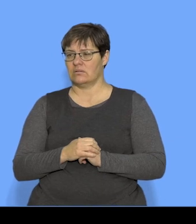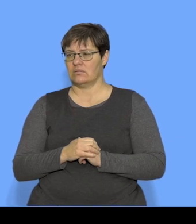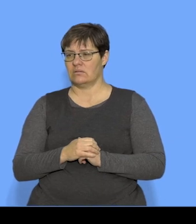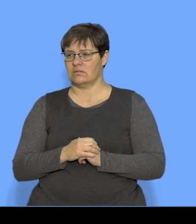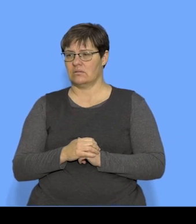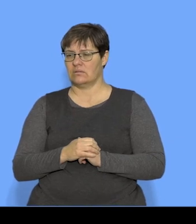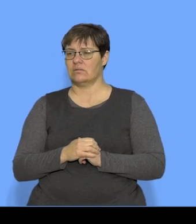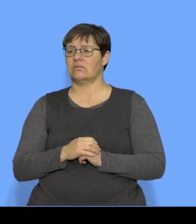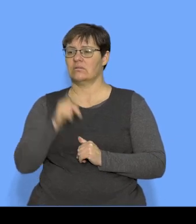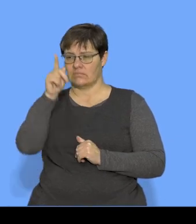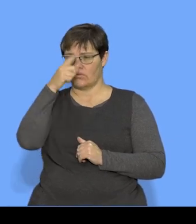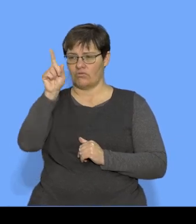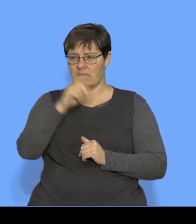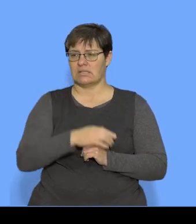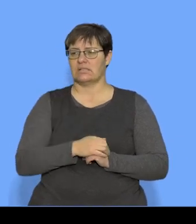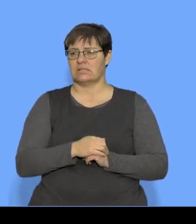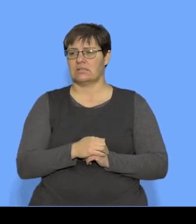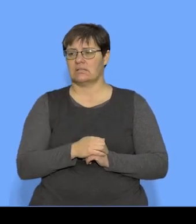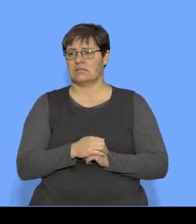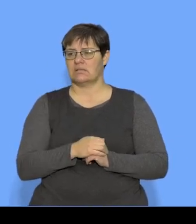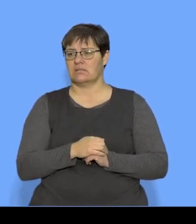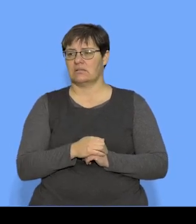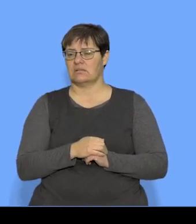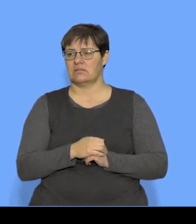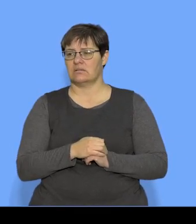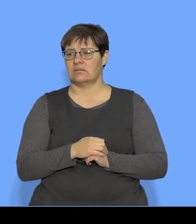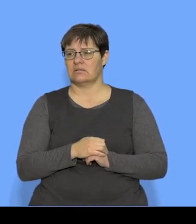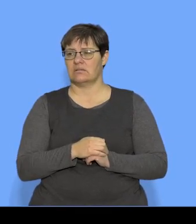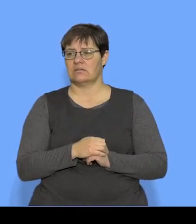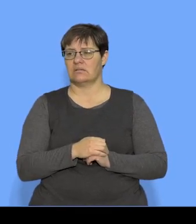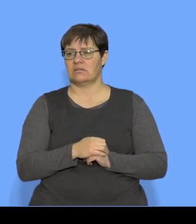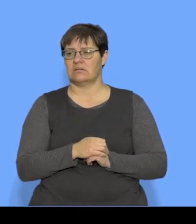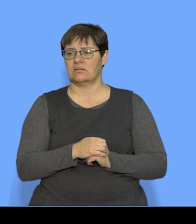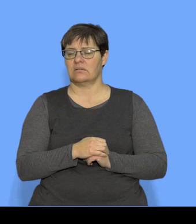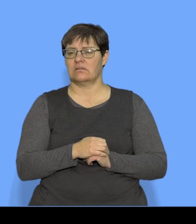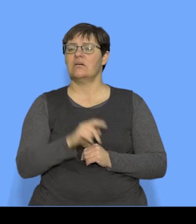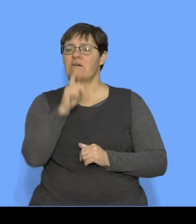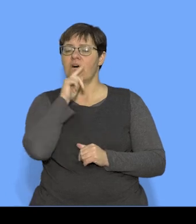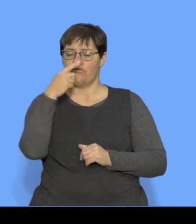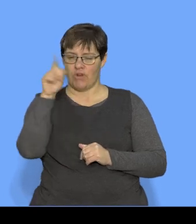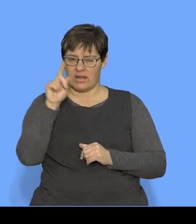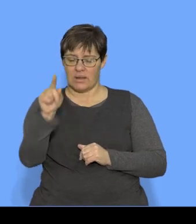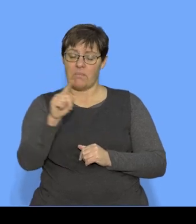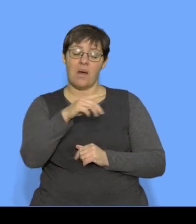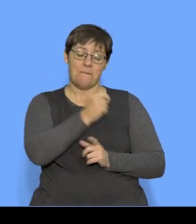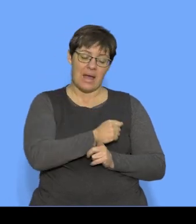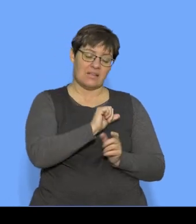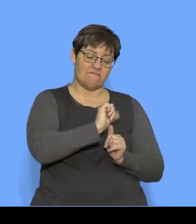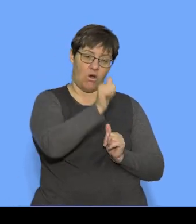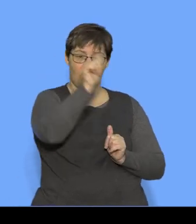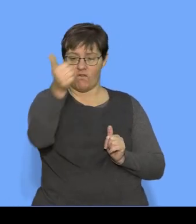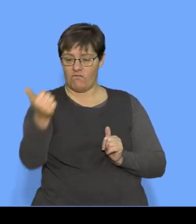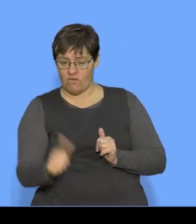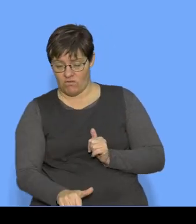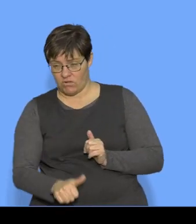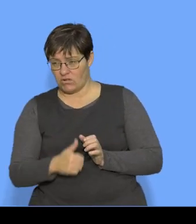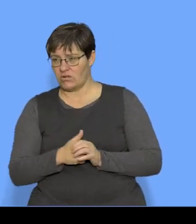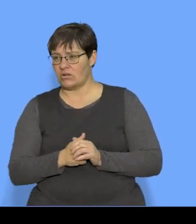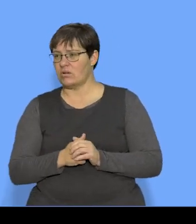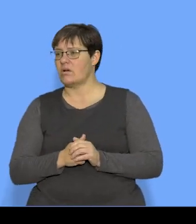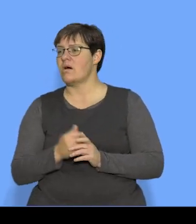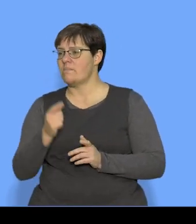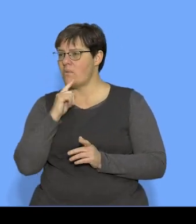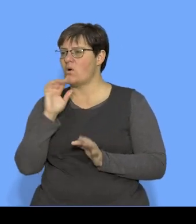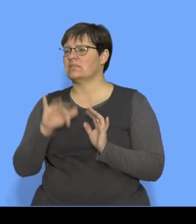it's RSTU, oh yes, so this one is the correct one, yes. It was the only that side where they needed to swap